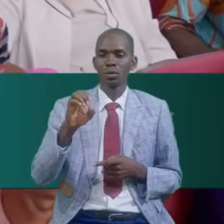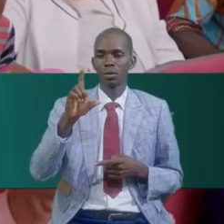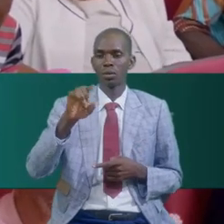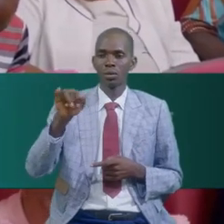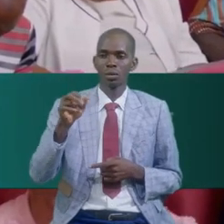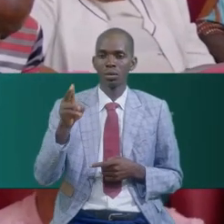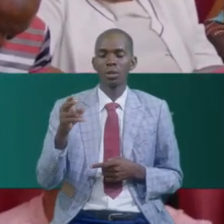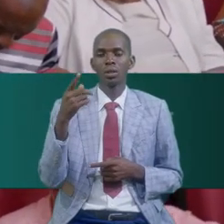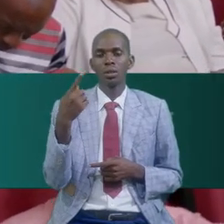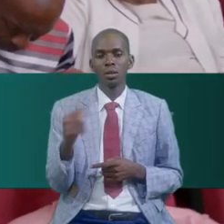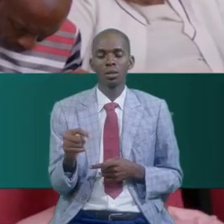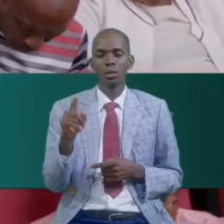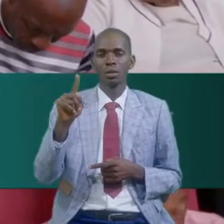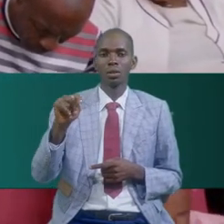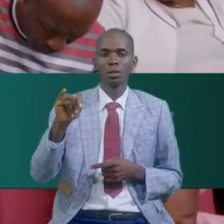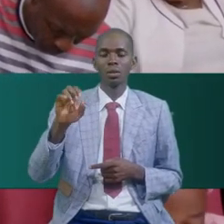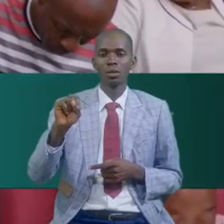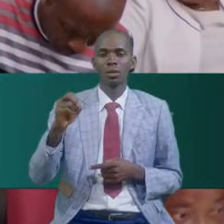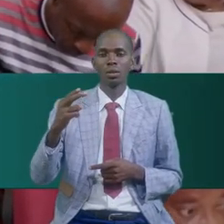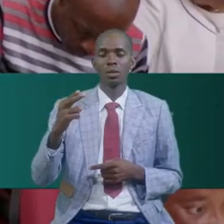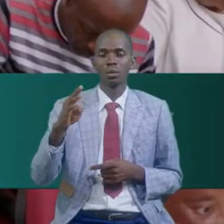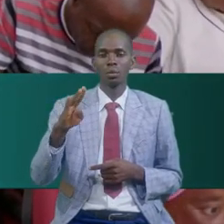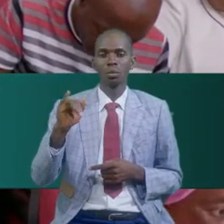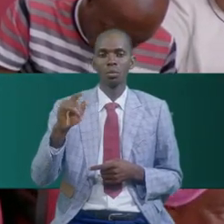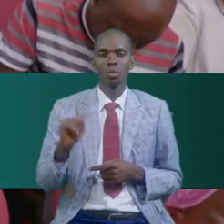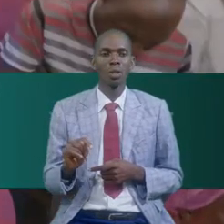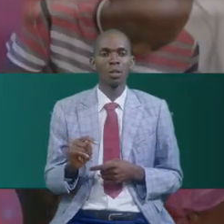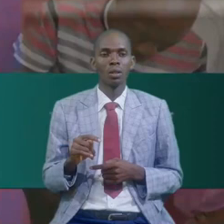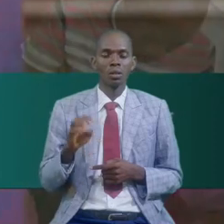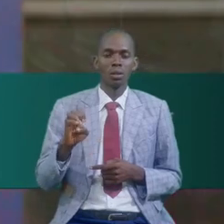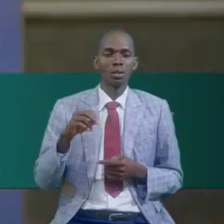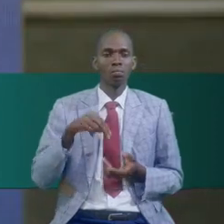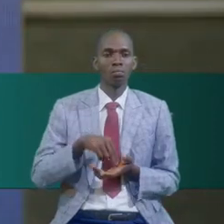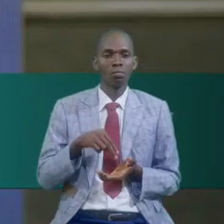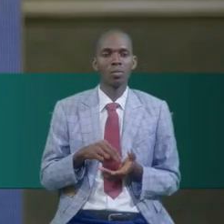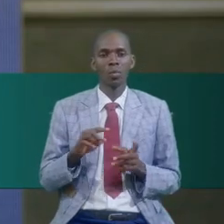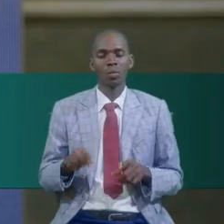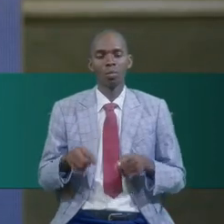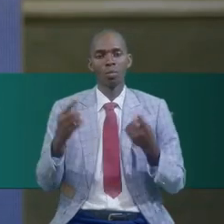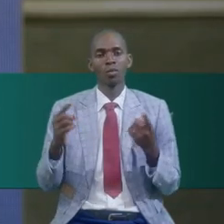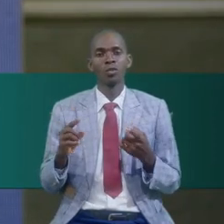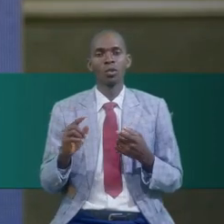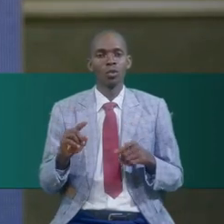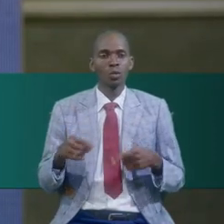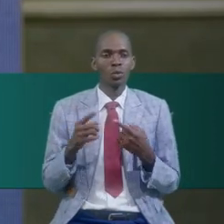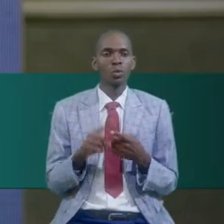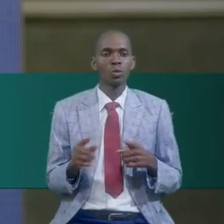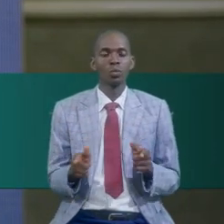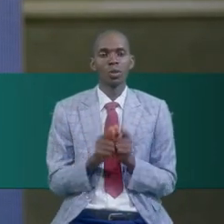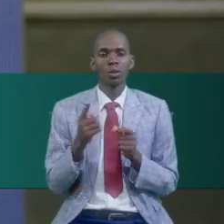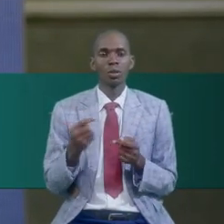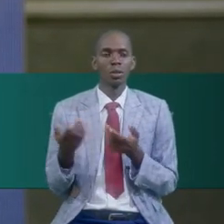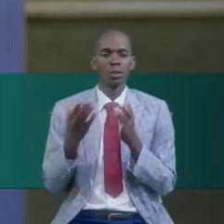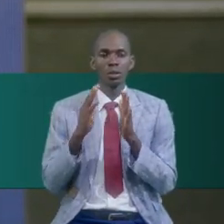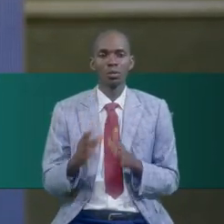Tishbite, arise, go up to meet the messengers of the king of